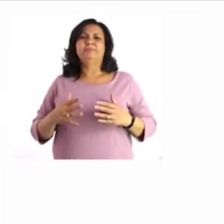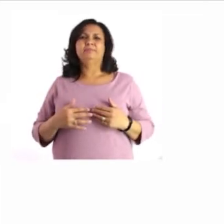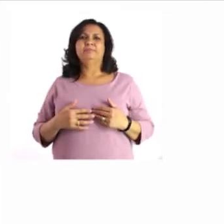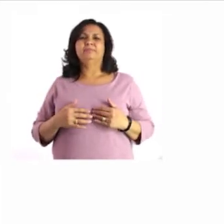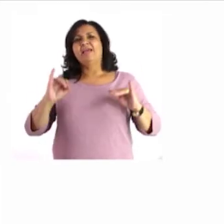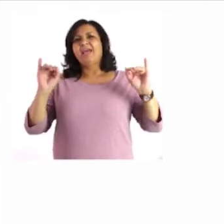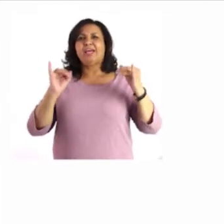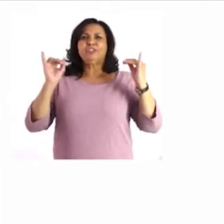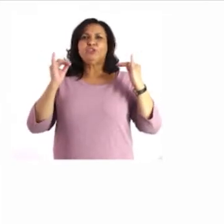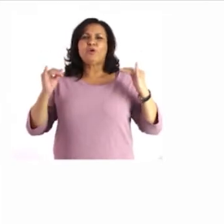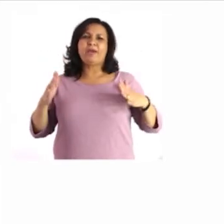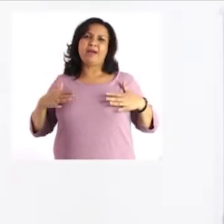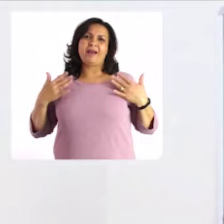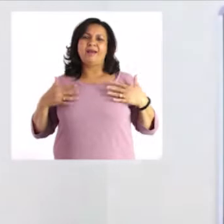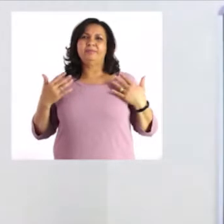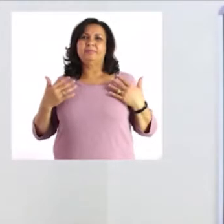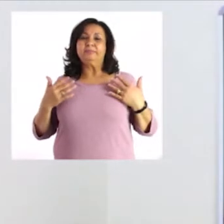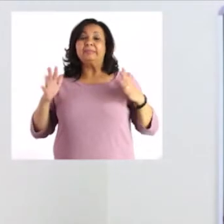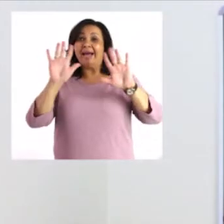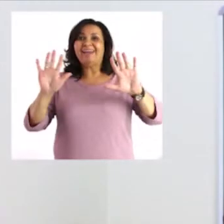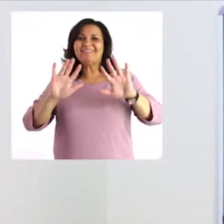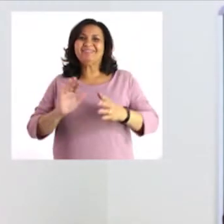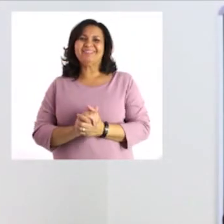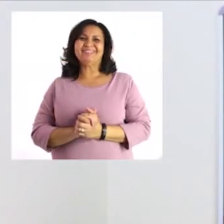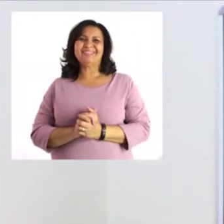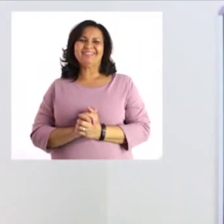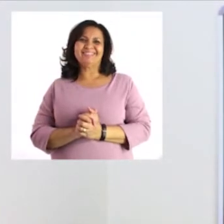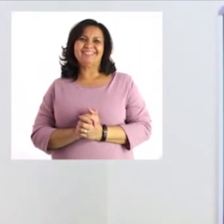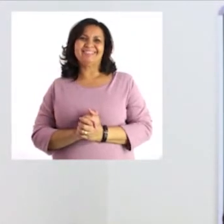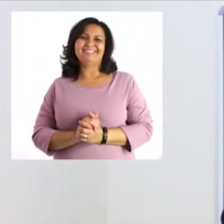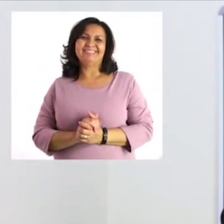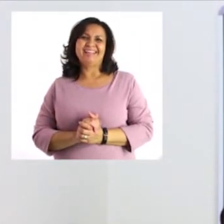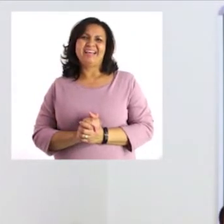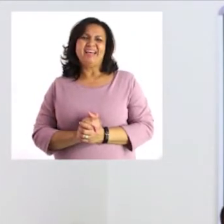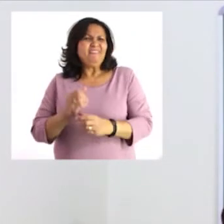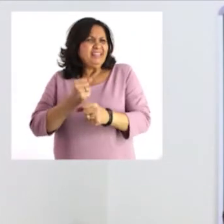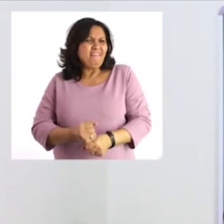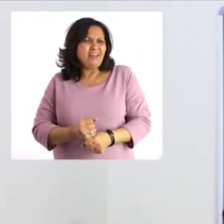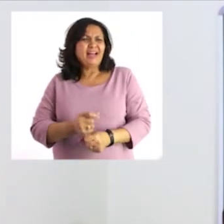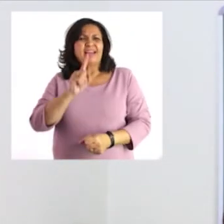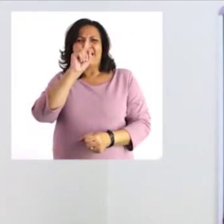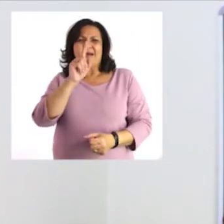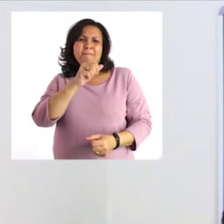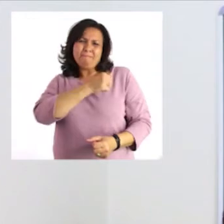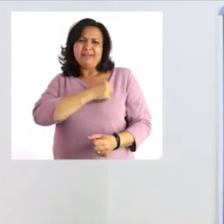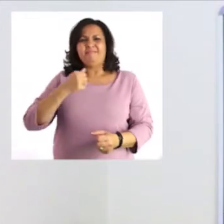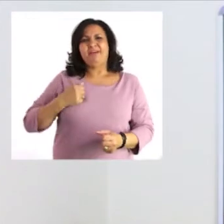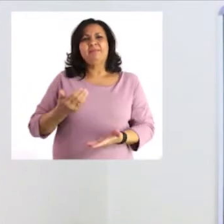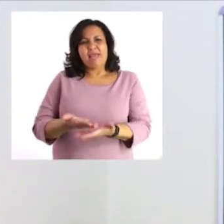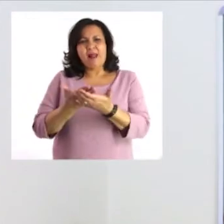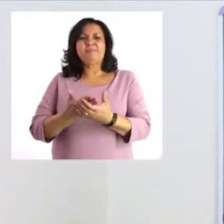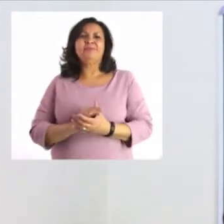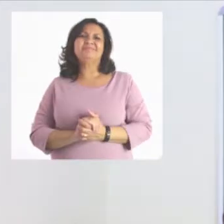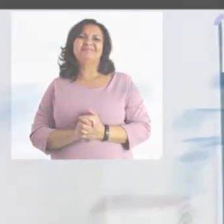Enjoy coloring this exercise, and remember, if you don't know how to cut out, you may ask mommy or daddy to help you to cut out the